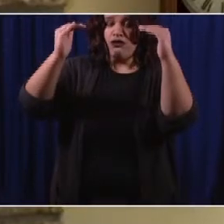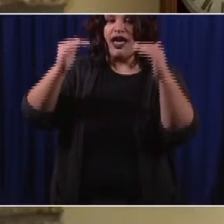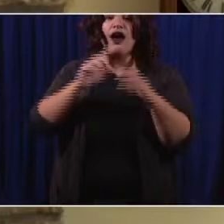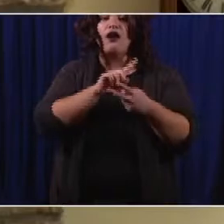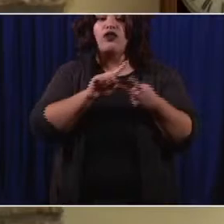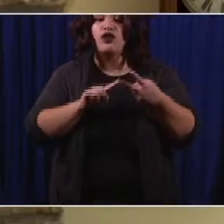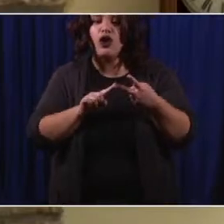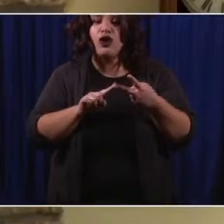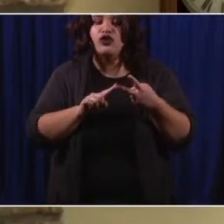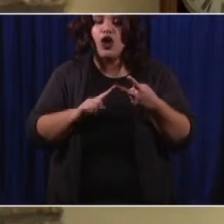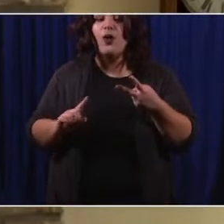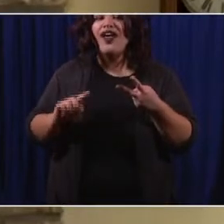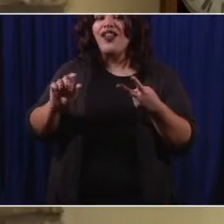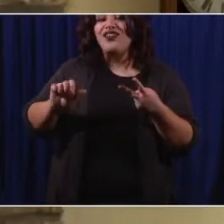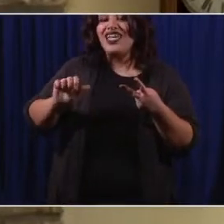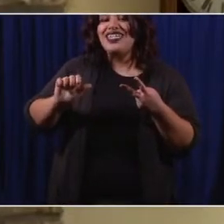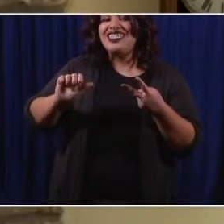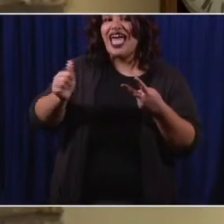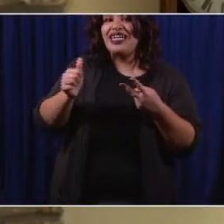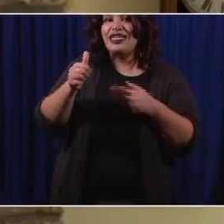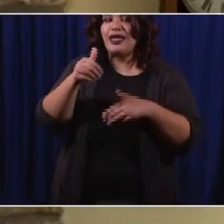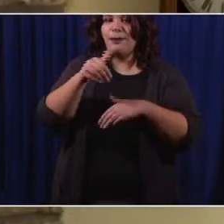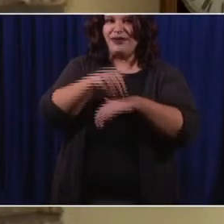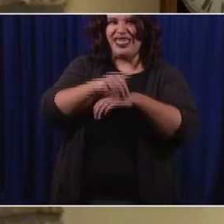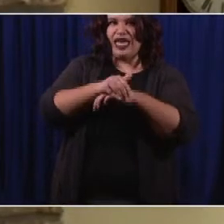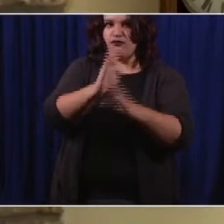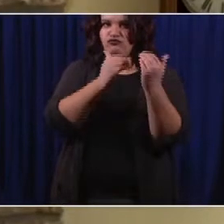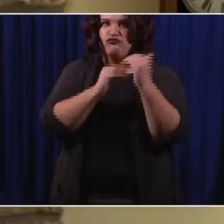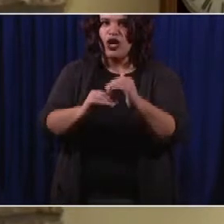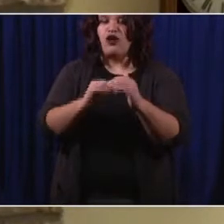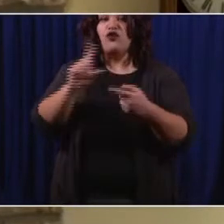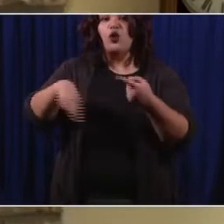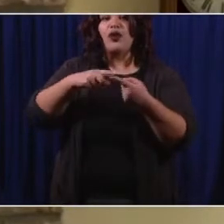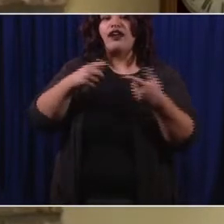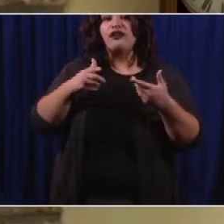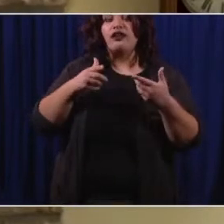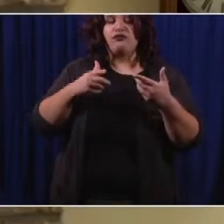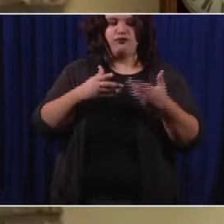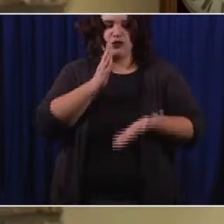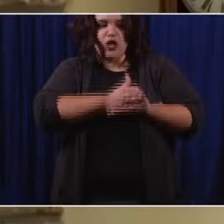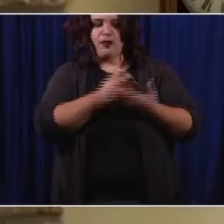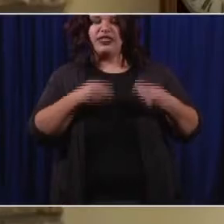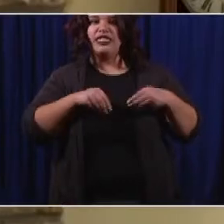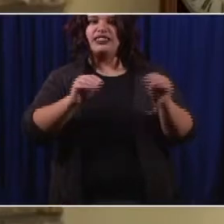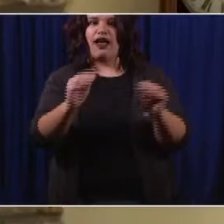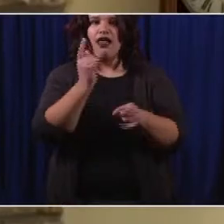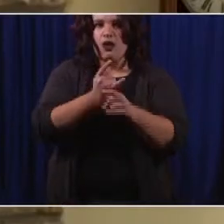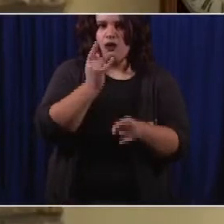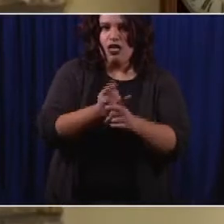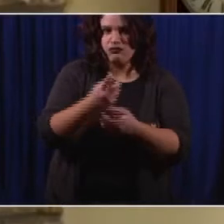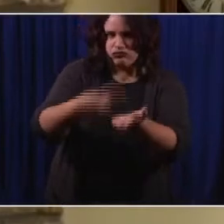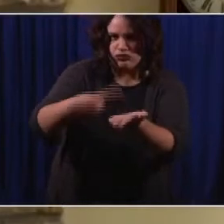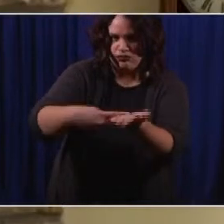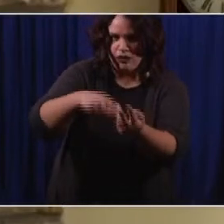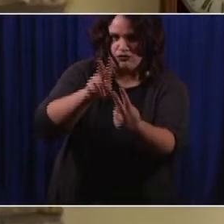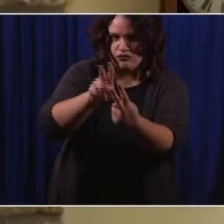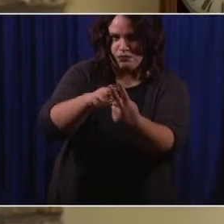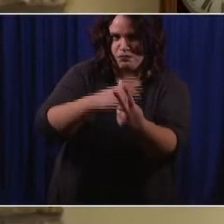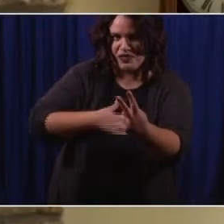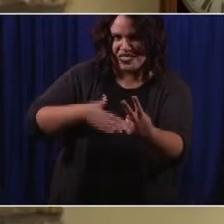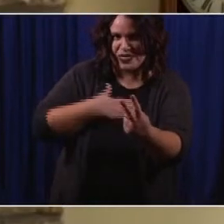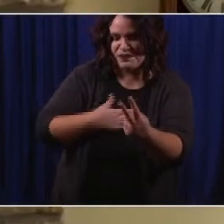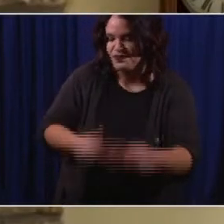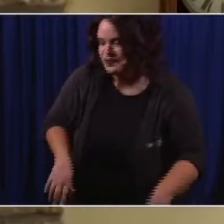lifting the 10 p.m. alcohol sales restrictions as well? Sure. We've made no decision yet on the 10